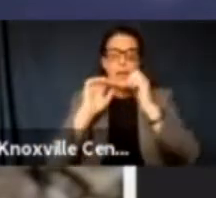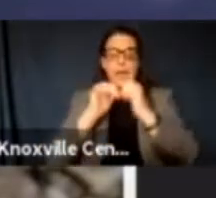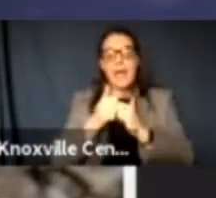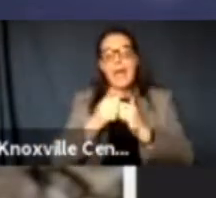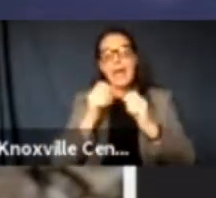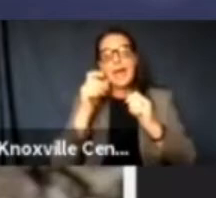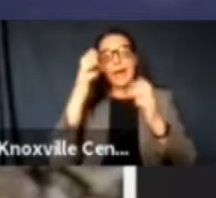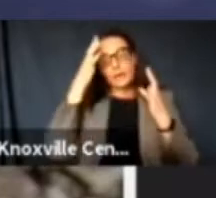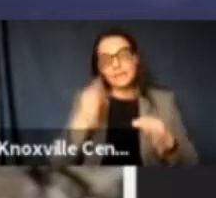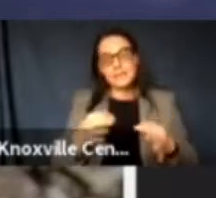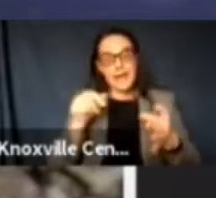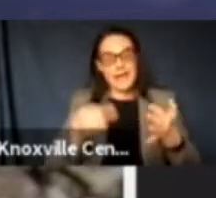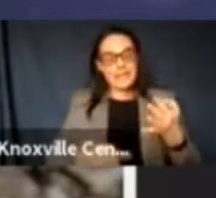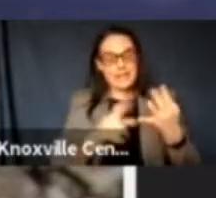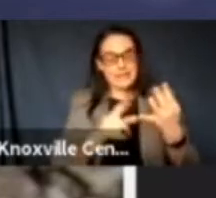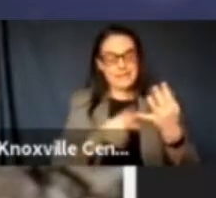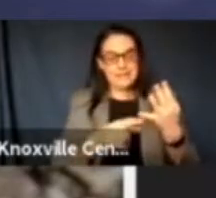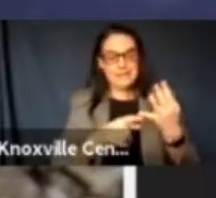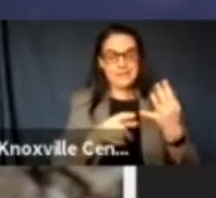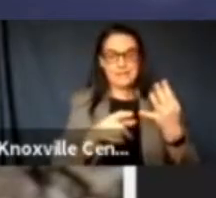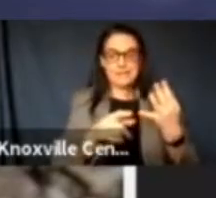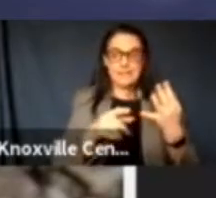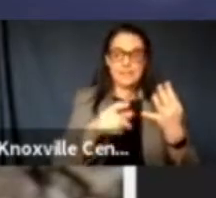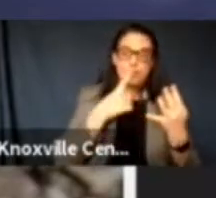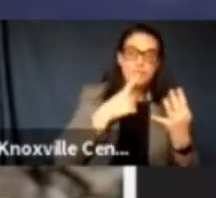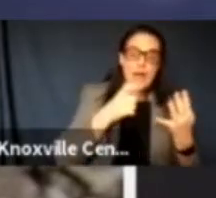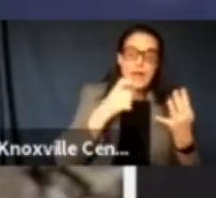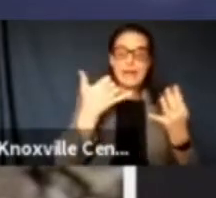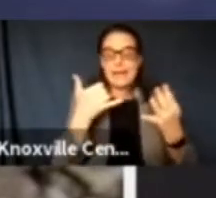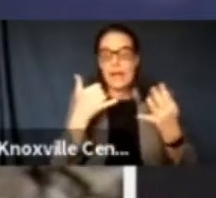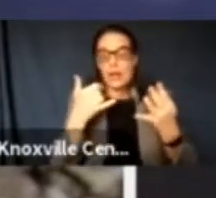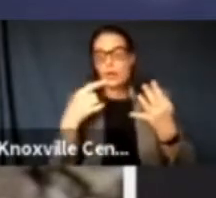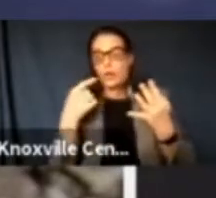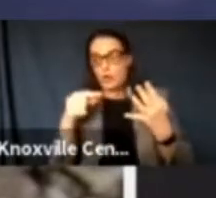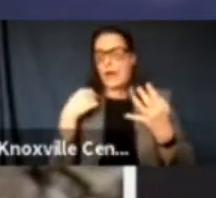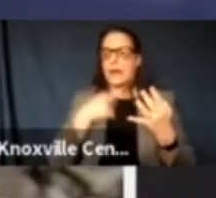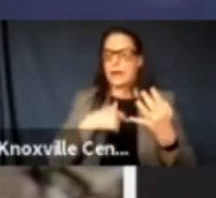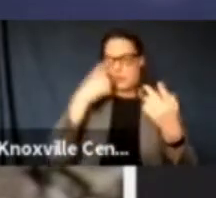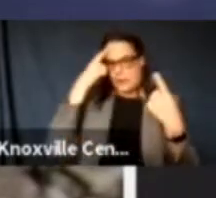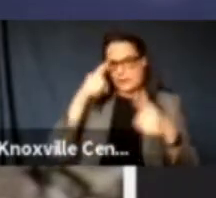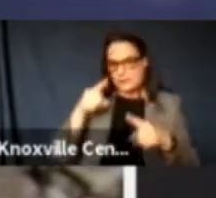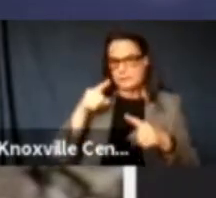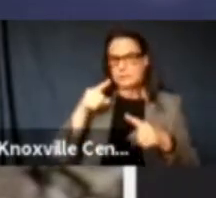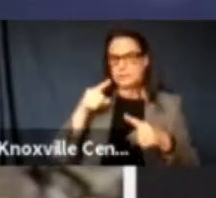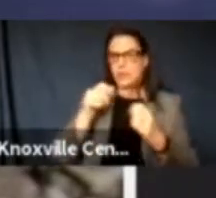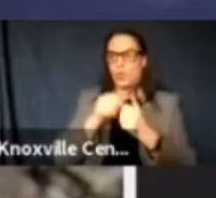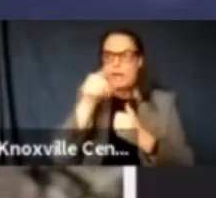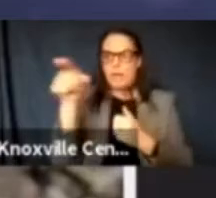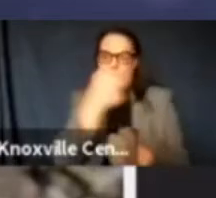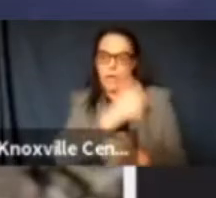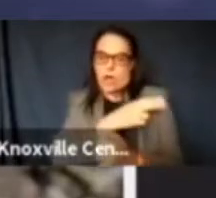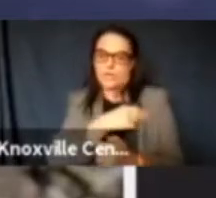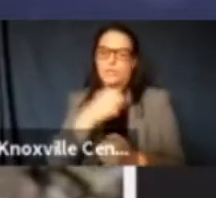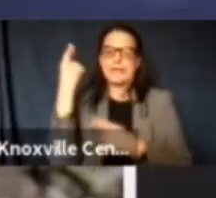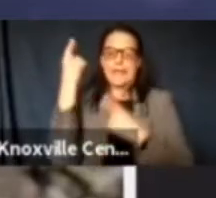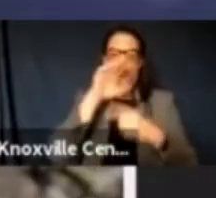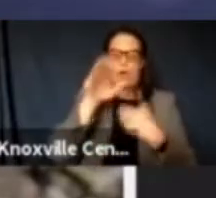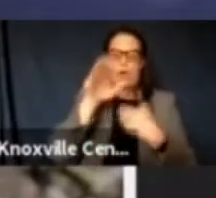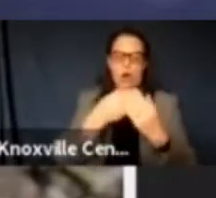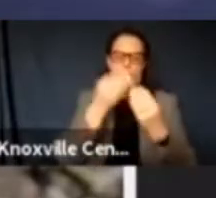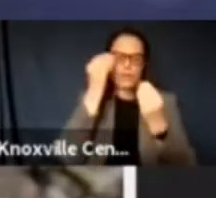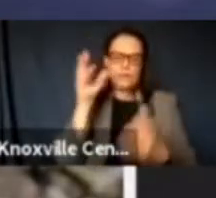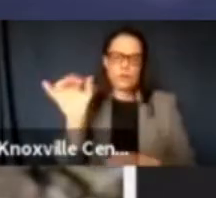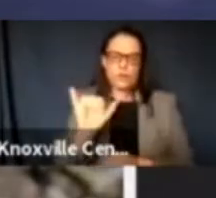classify this benchmark are made in concert with our hospital partners, as well as taking all of the data into consideration. Our